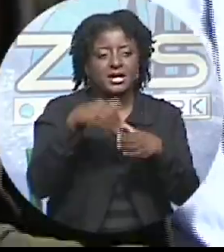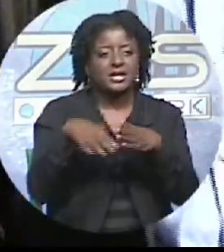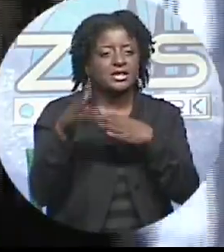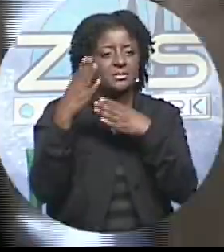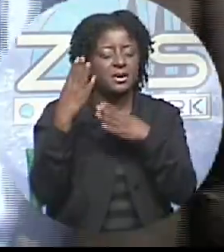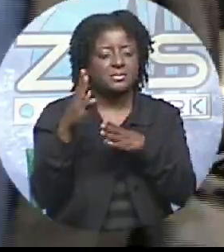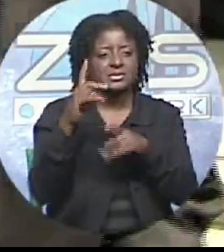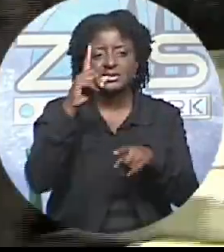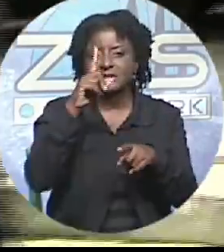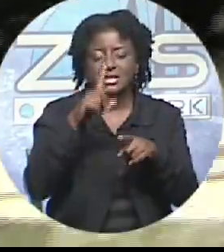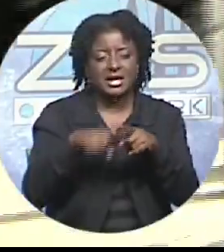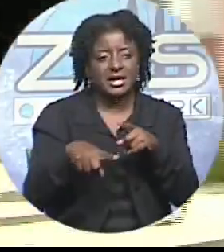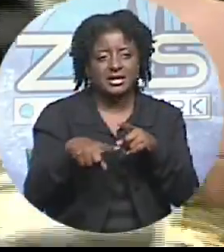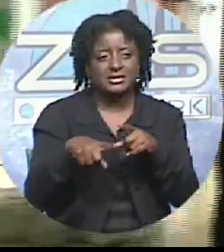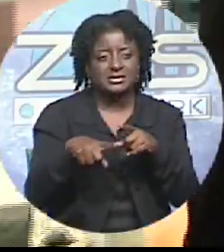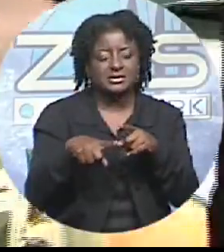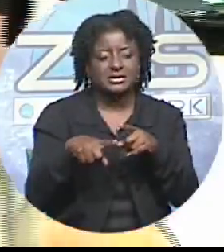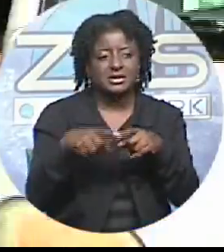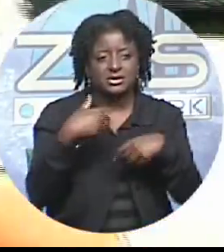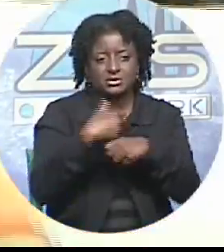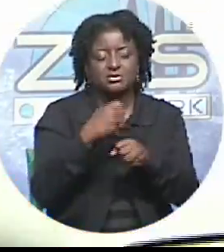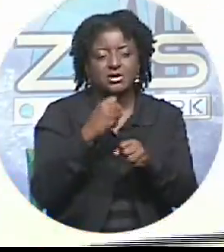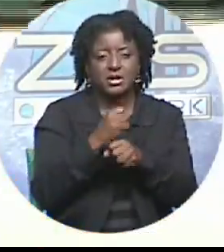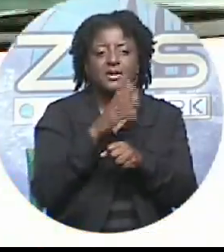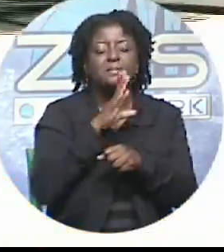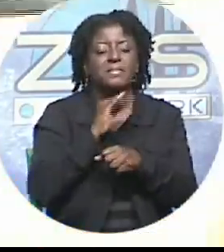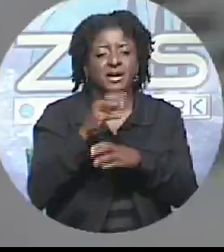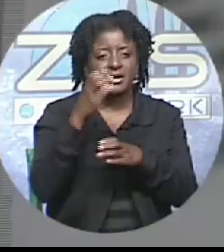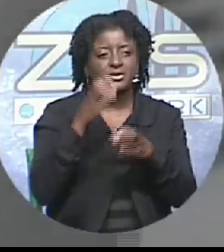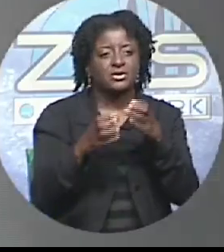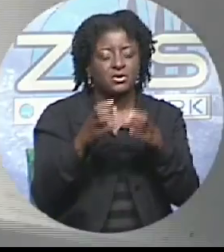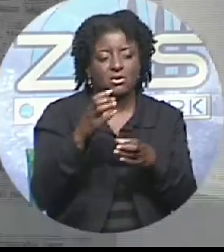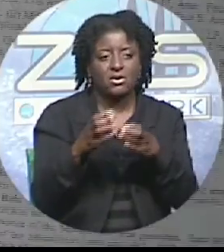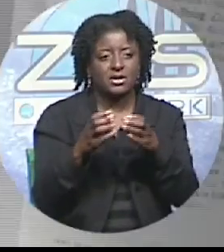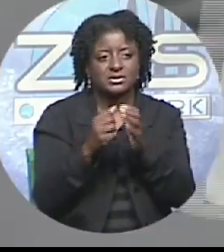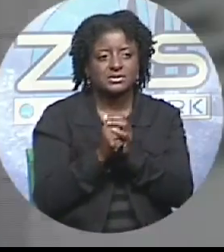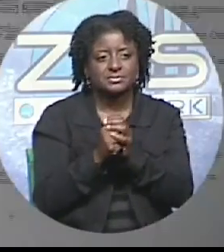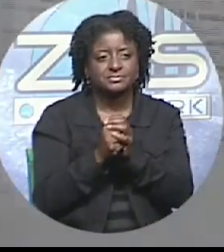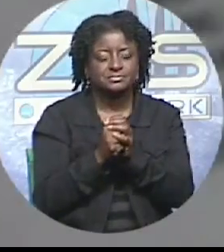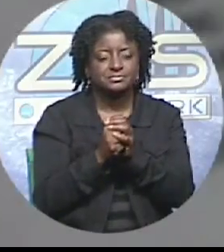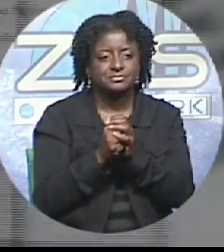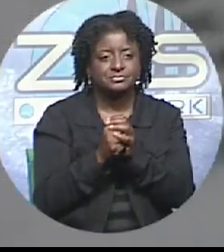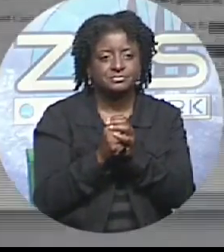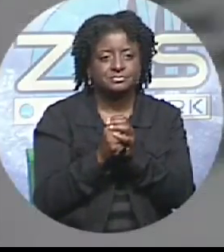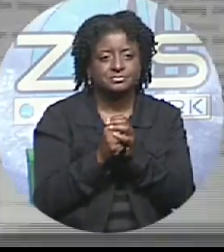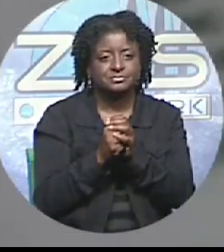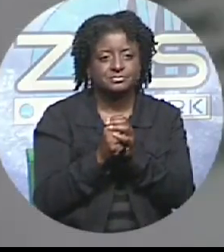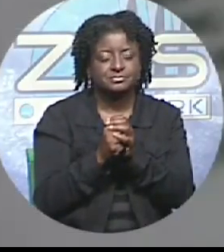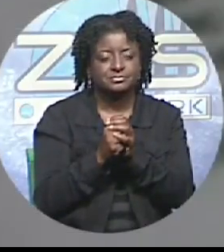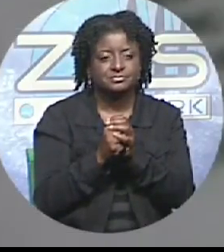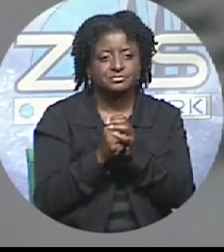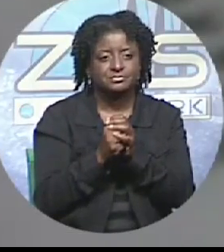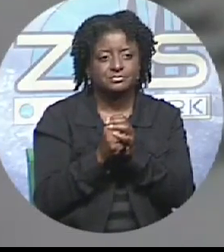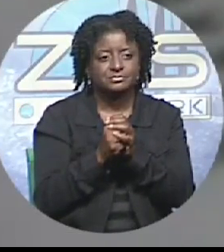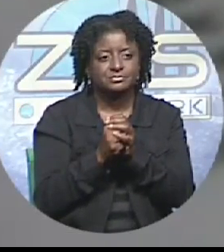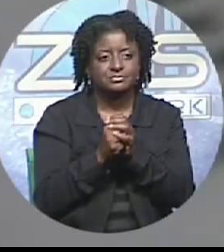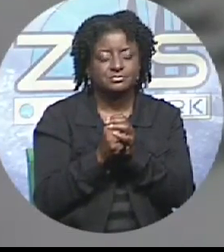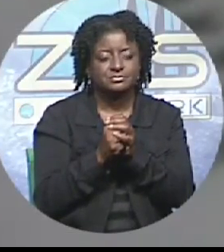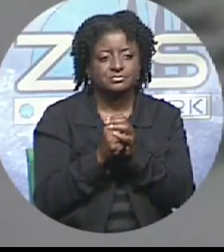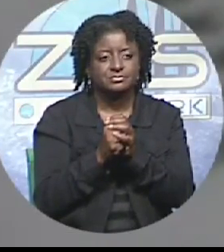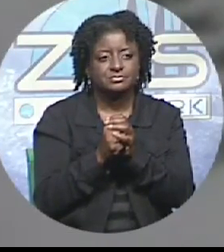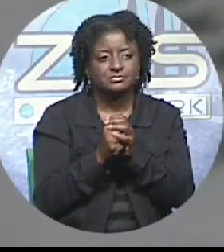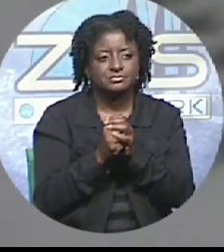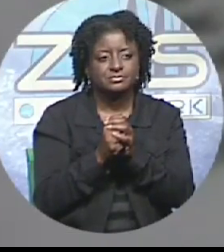Bahama started off on the wrong foot, ended up with a misconceived and unprecedented application which he insisted makes